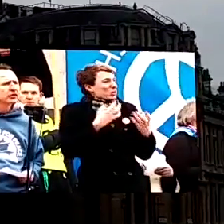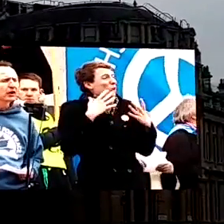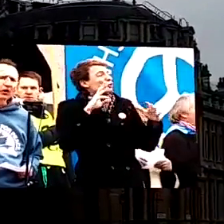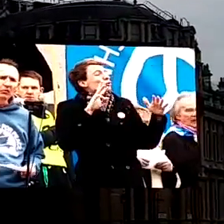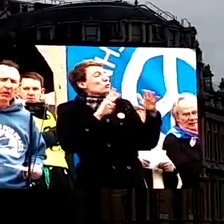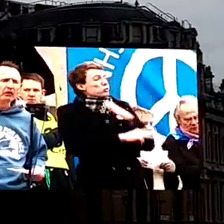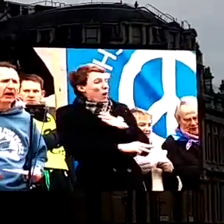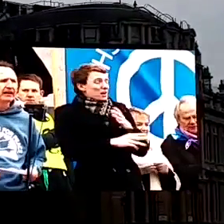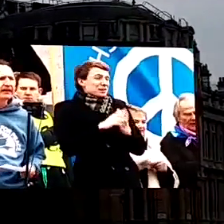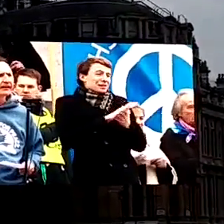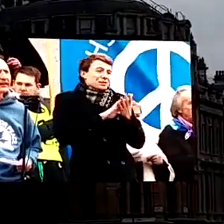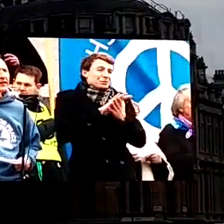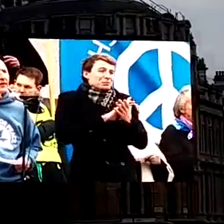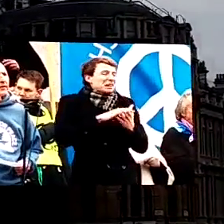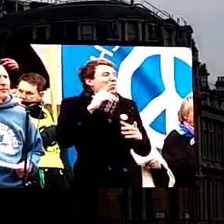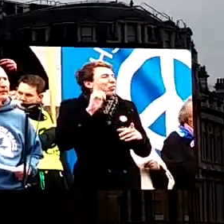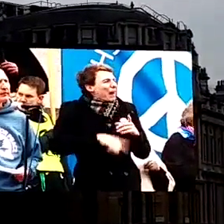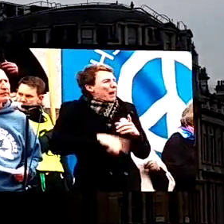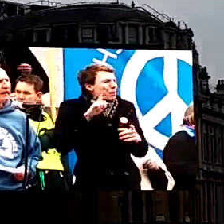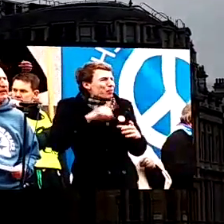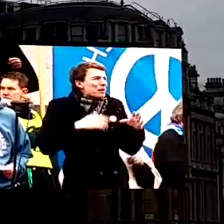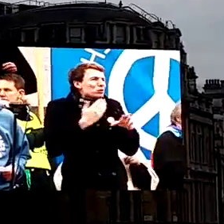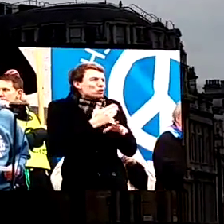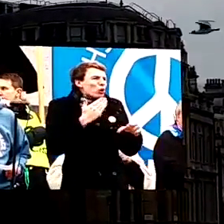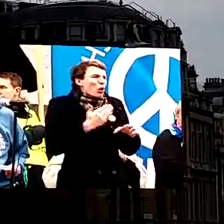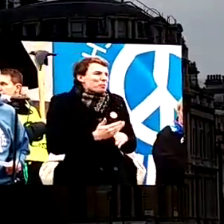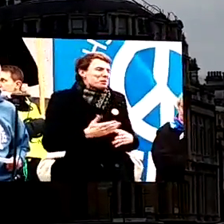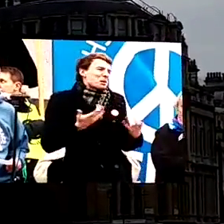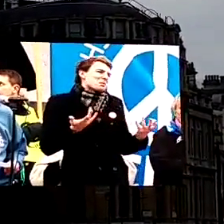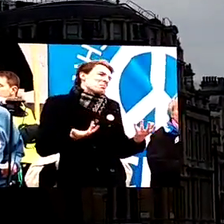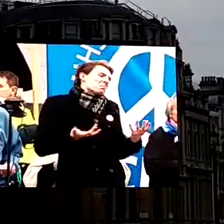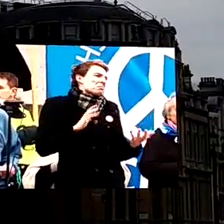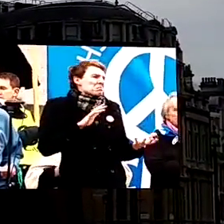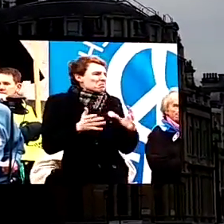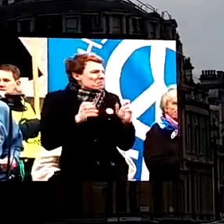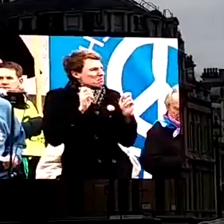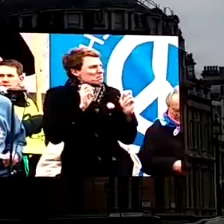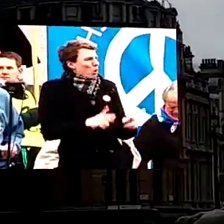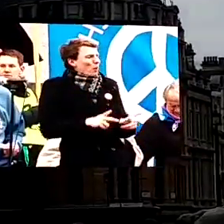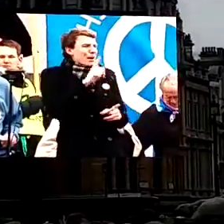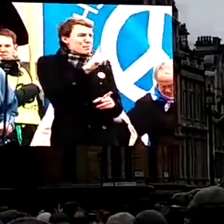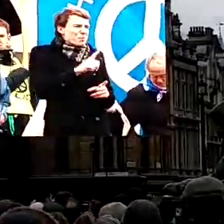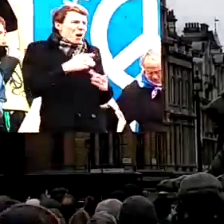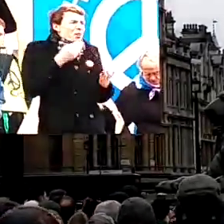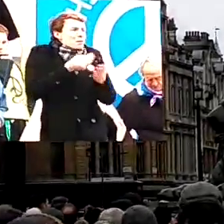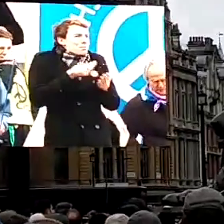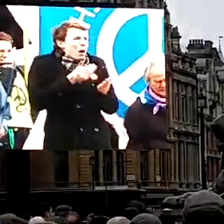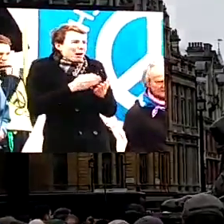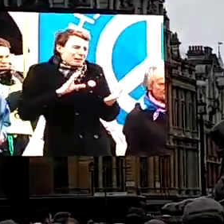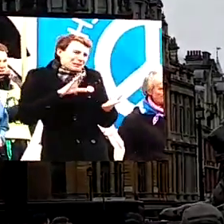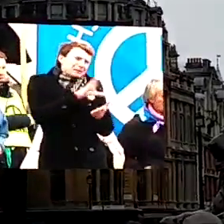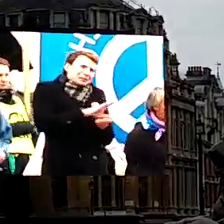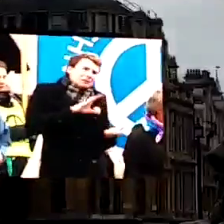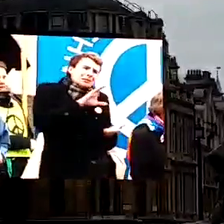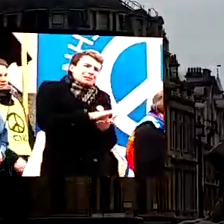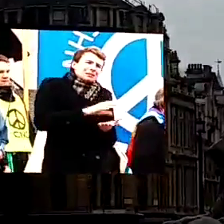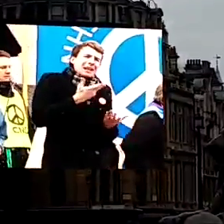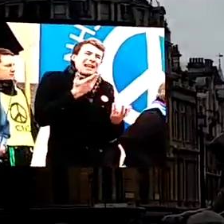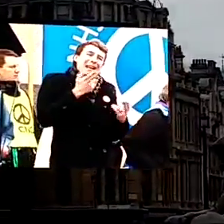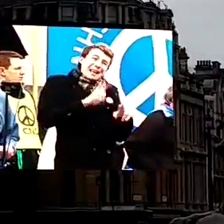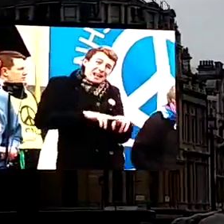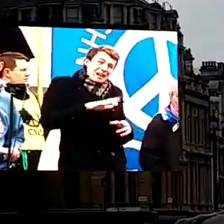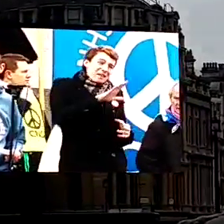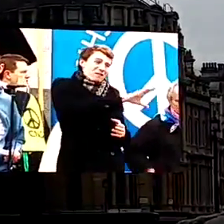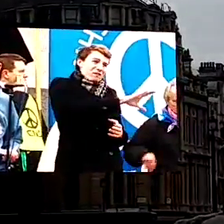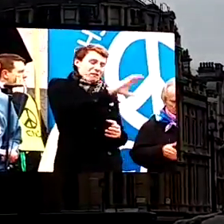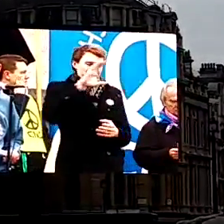jobs. Well, okay, but if the money that's put aside for Trident renewal was spent on building new homes, we